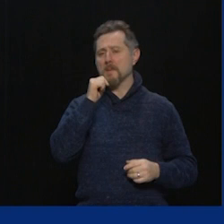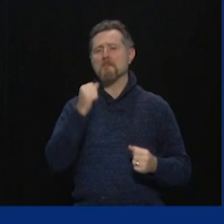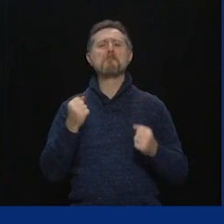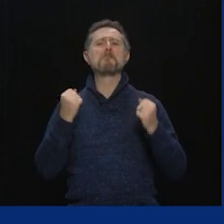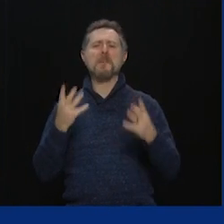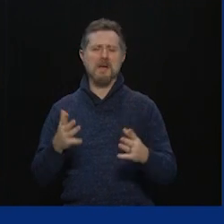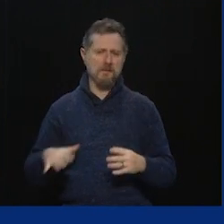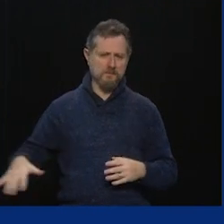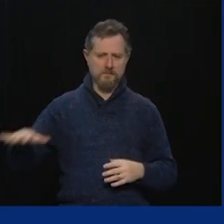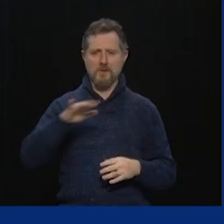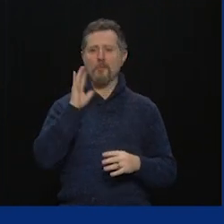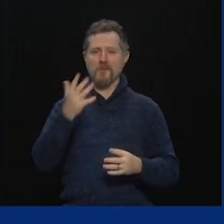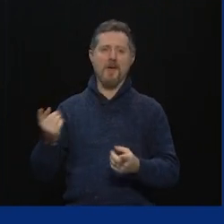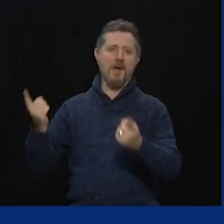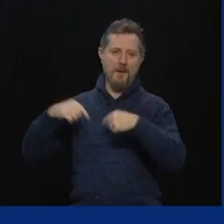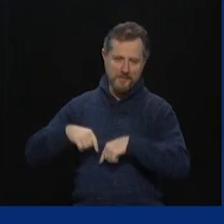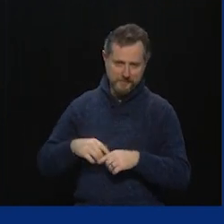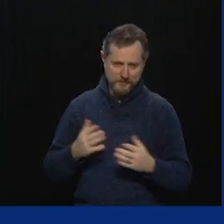doors.